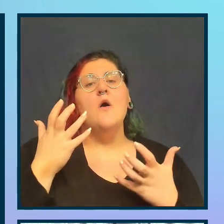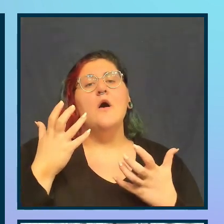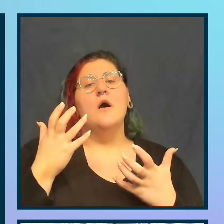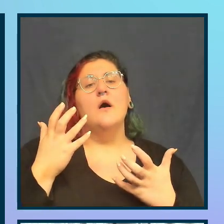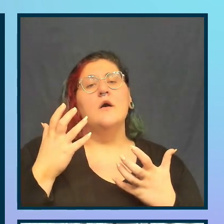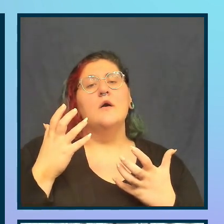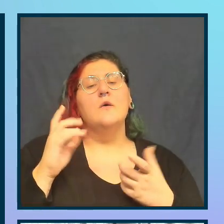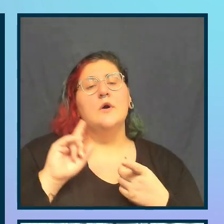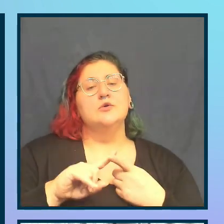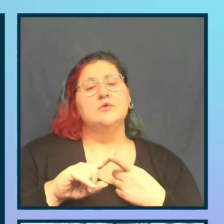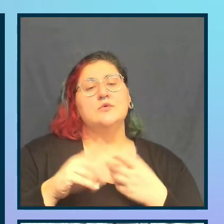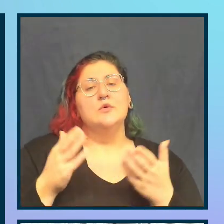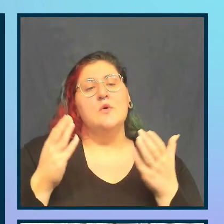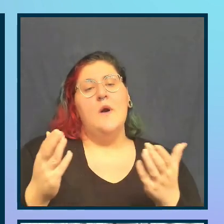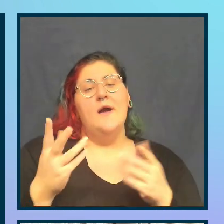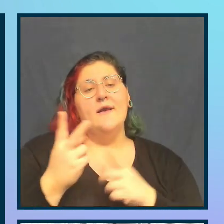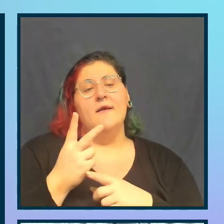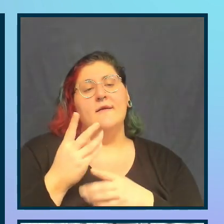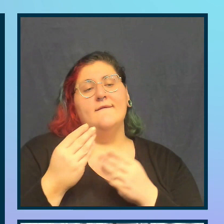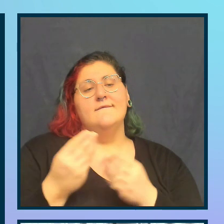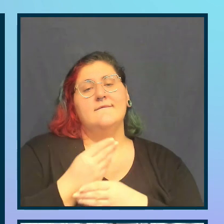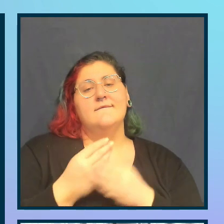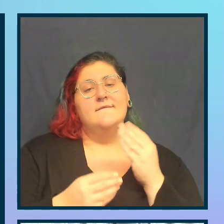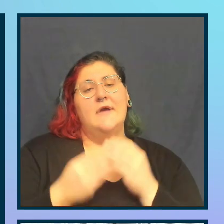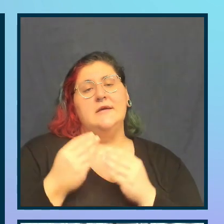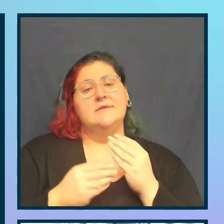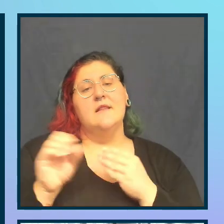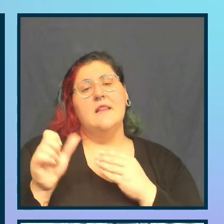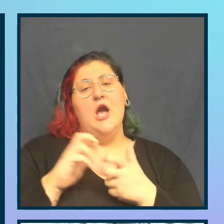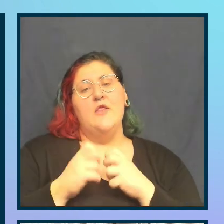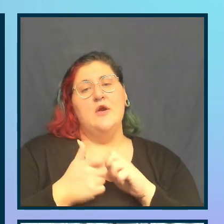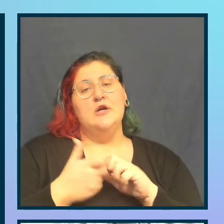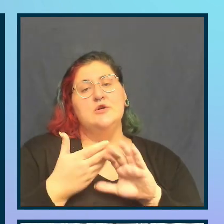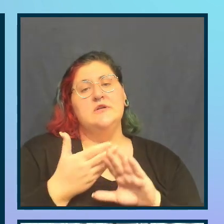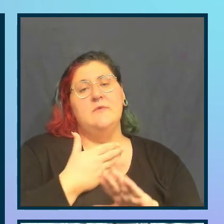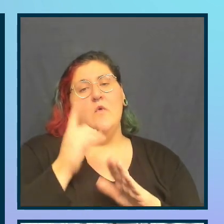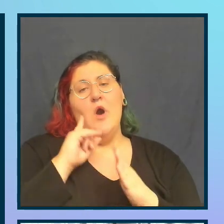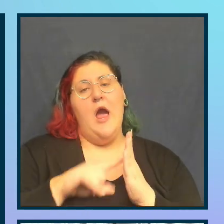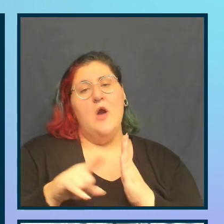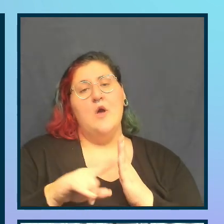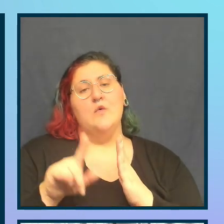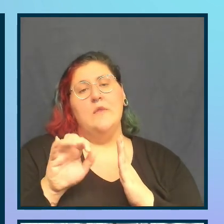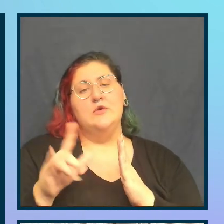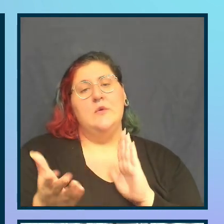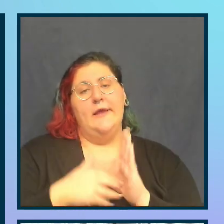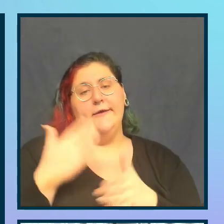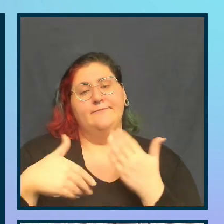again. So this particular issue is telling me the element has missing or incorrect states or